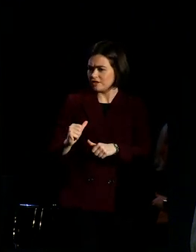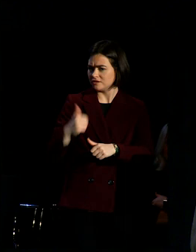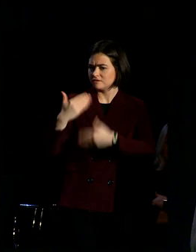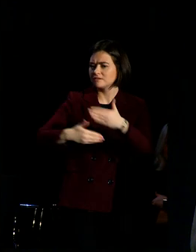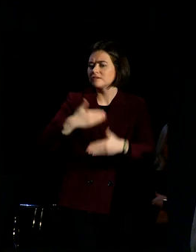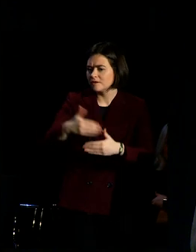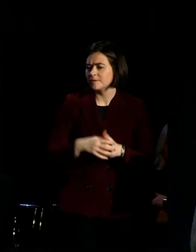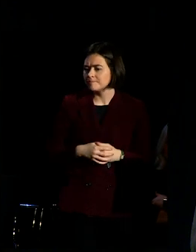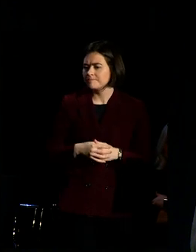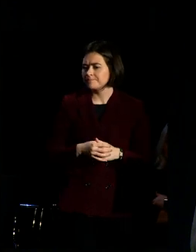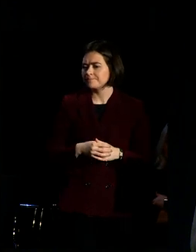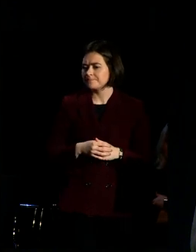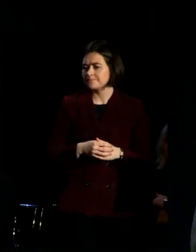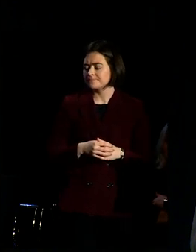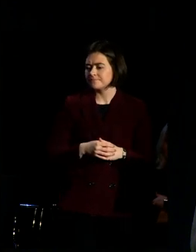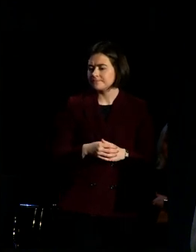them.